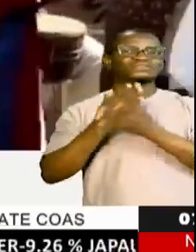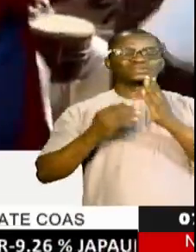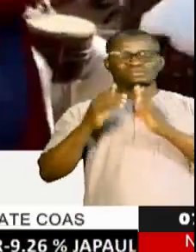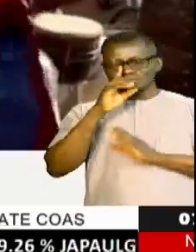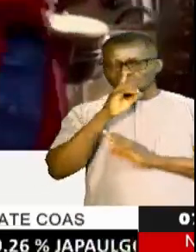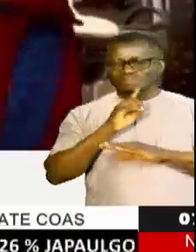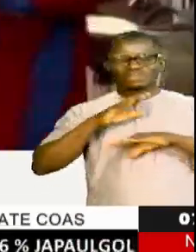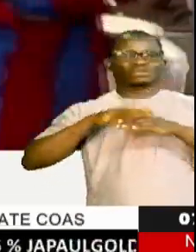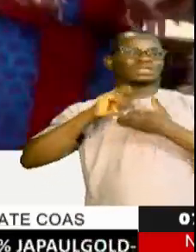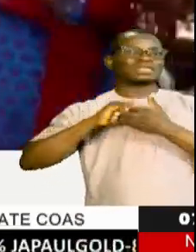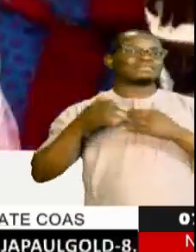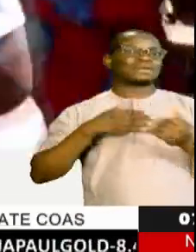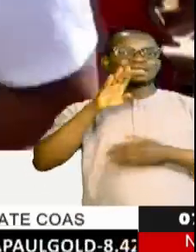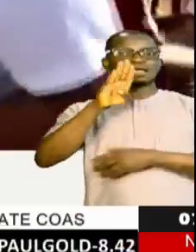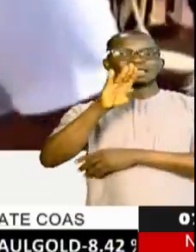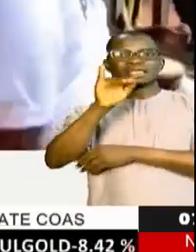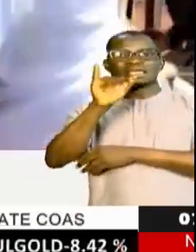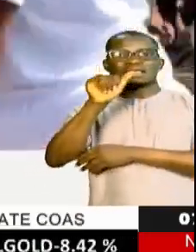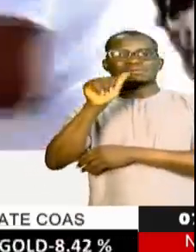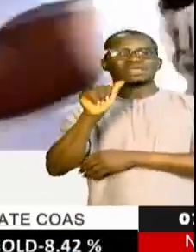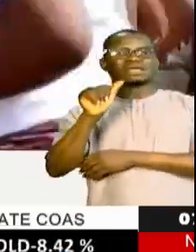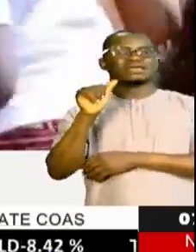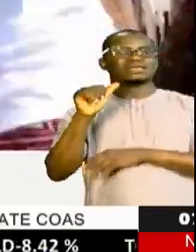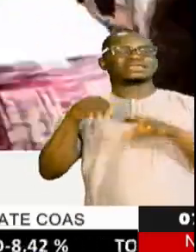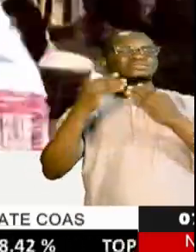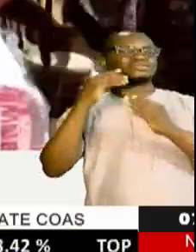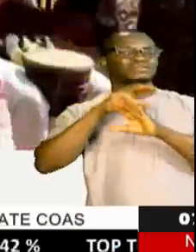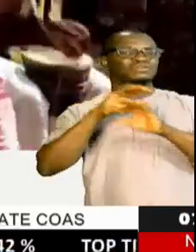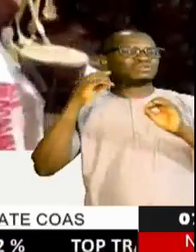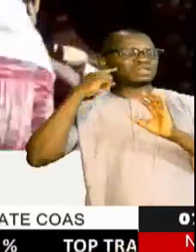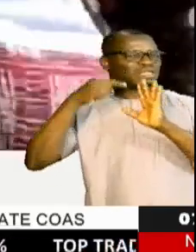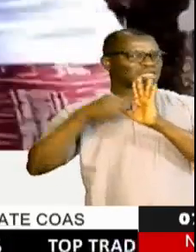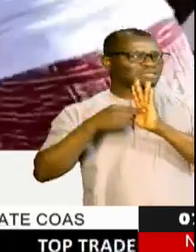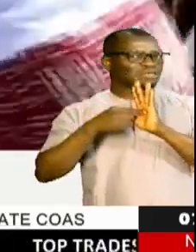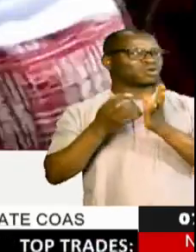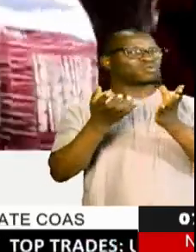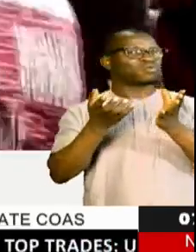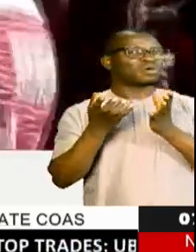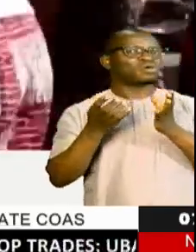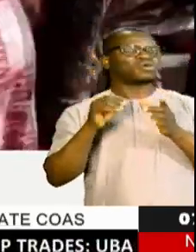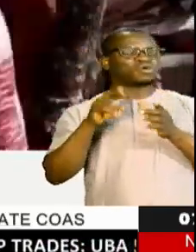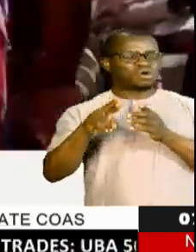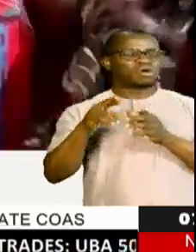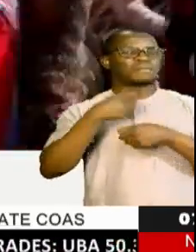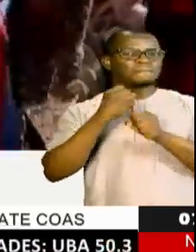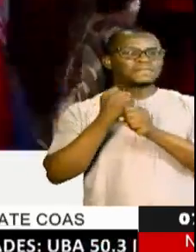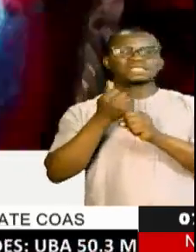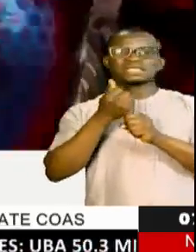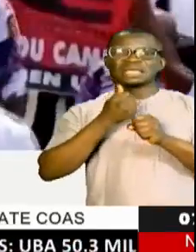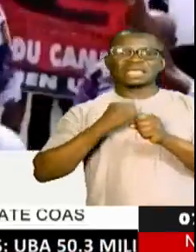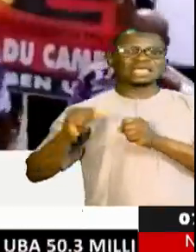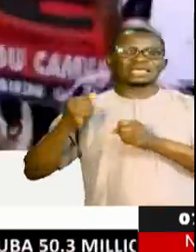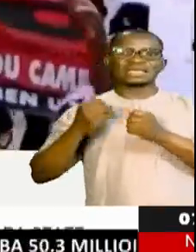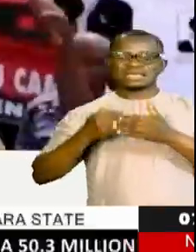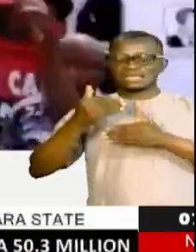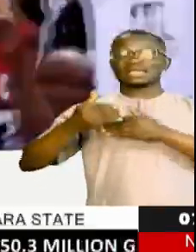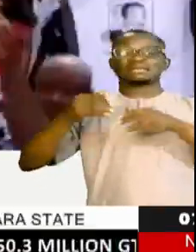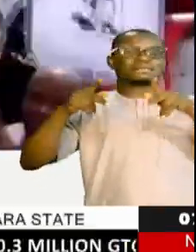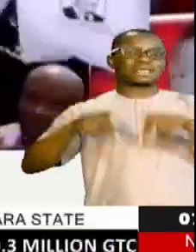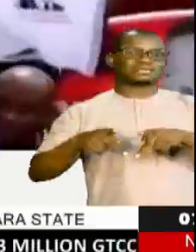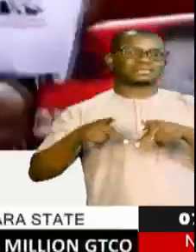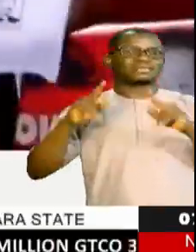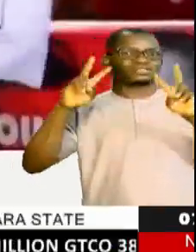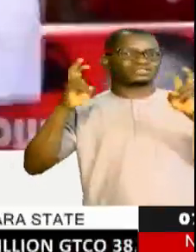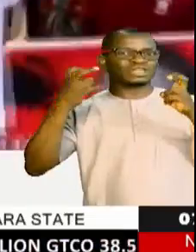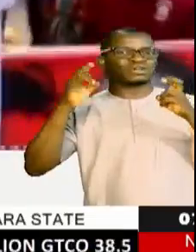matter, Biya has given no indication of his intentions, nor has he named a successor. The subject of who